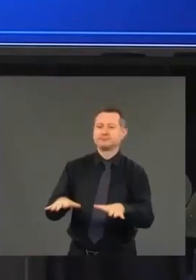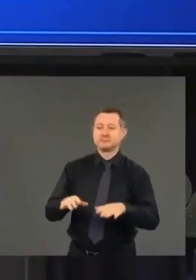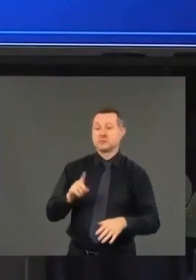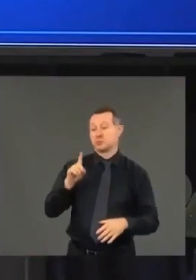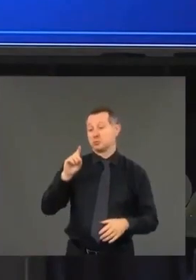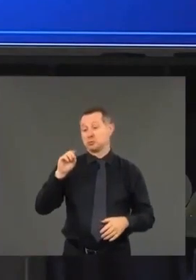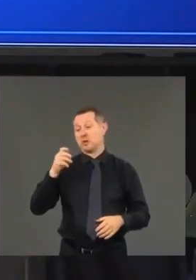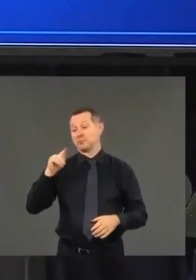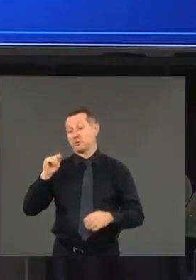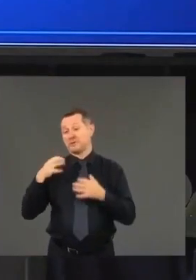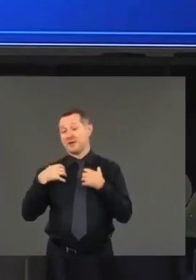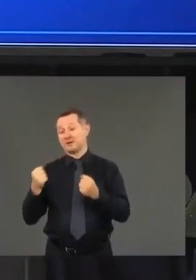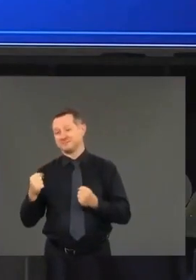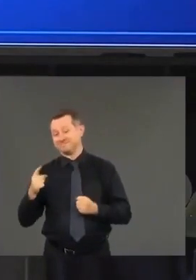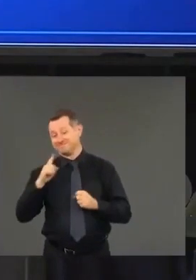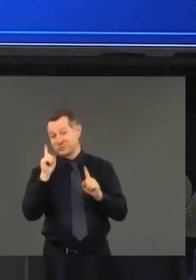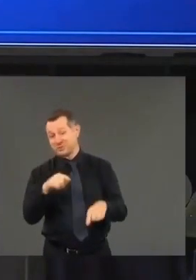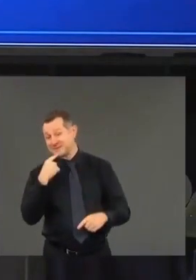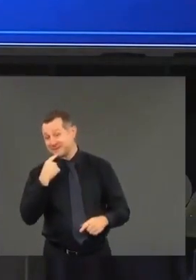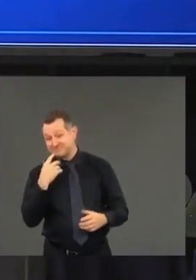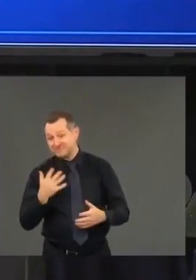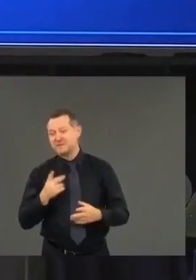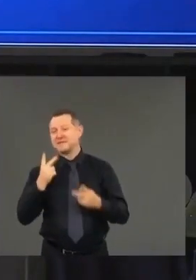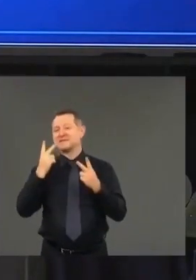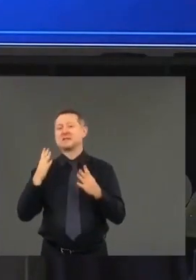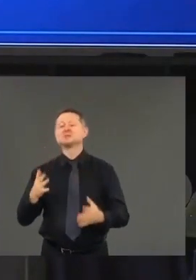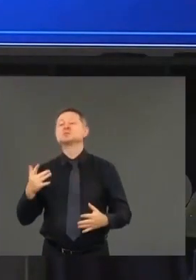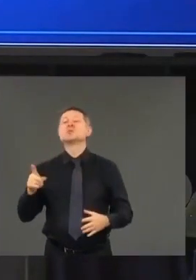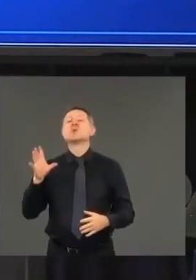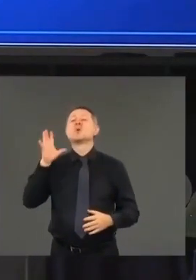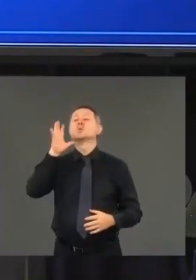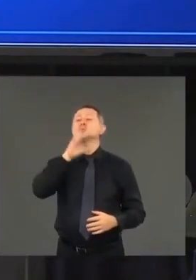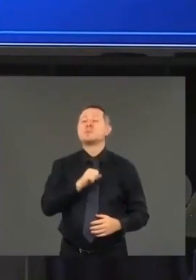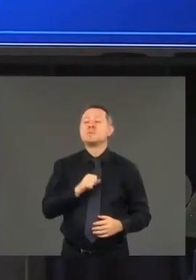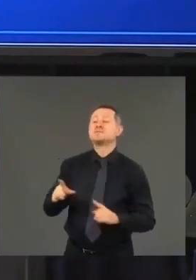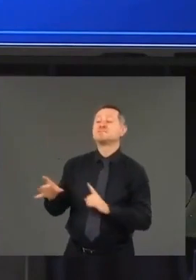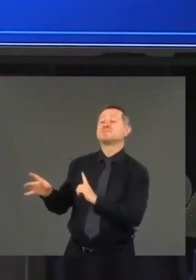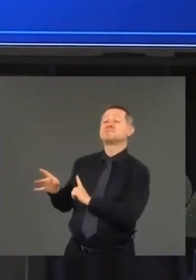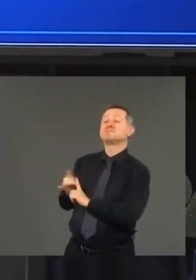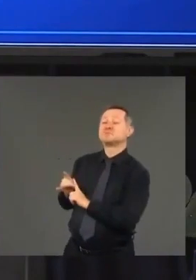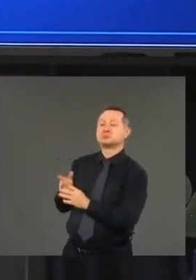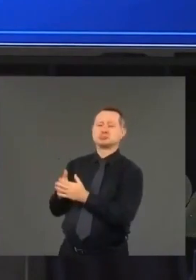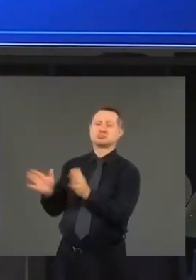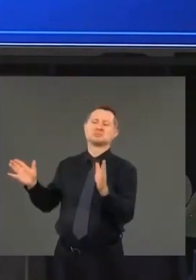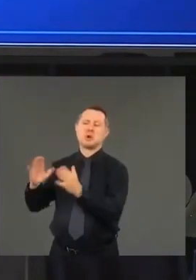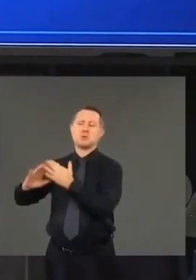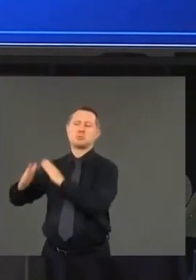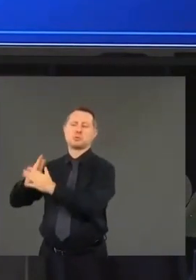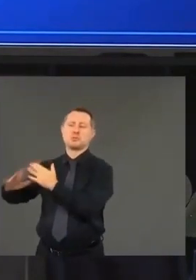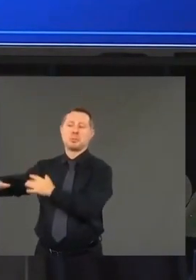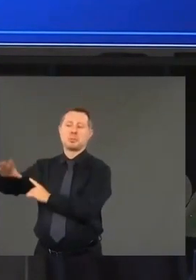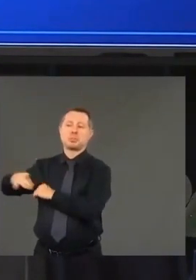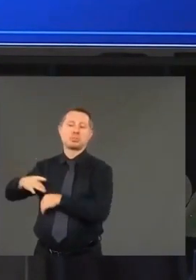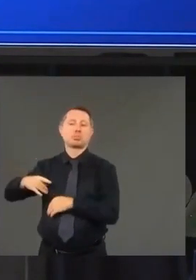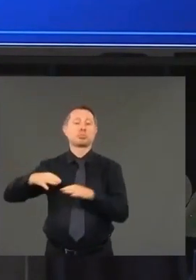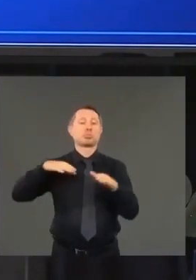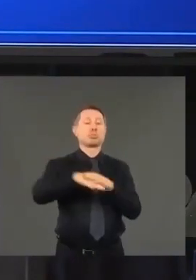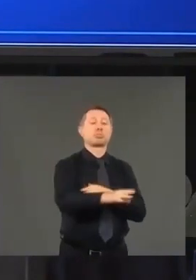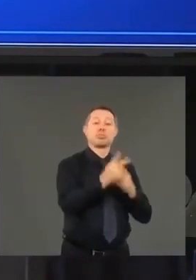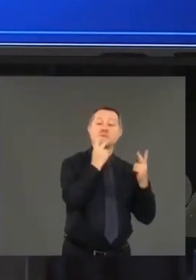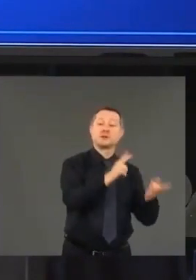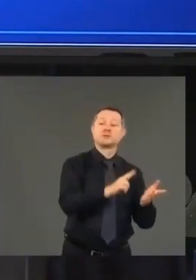can't conclusively say on visitors, but they have to assume that because it was within the general population, that it was walking through the front door into the nursing